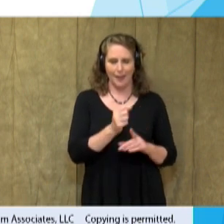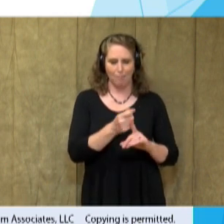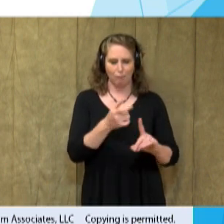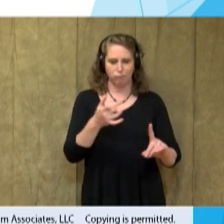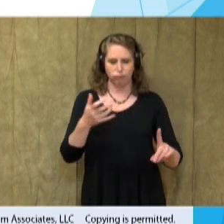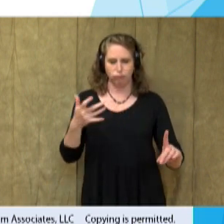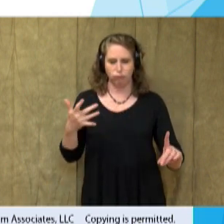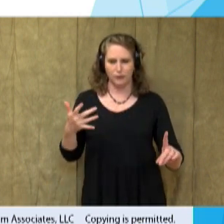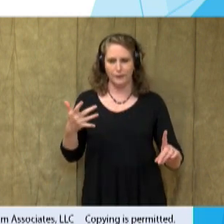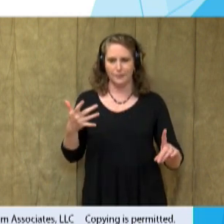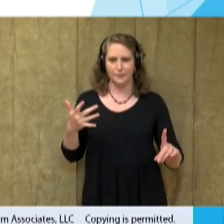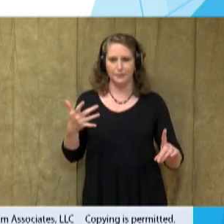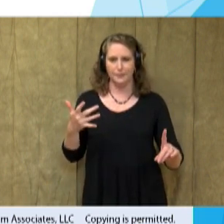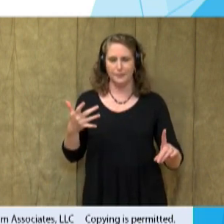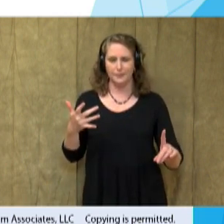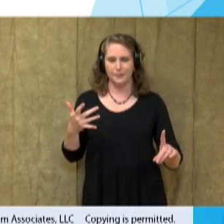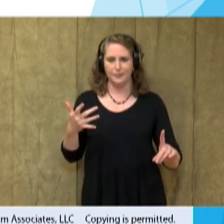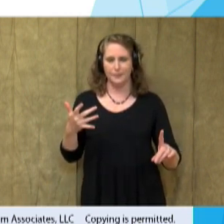up and